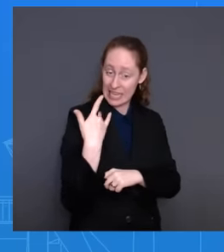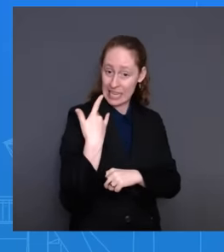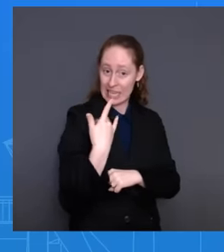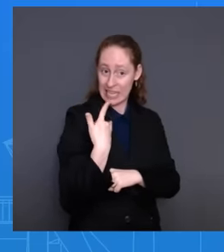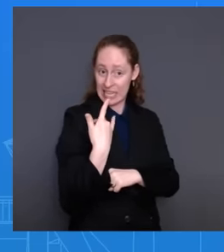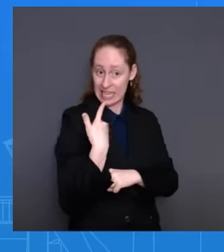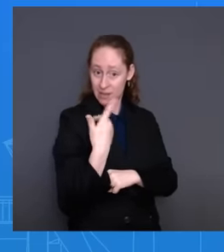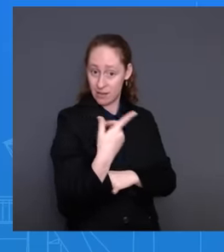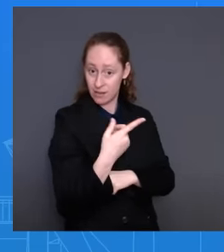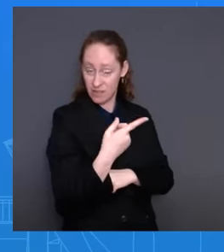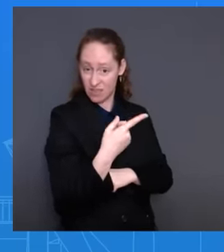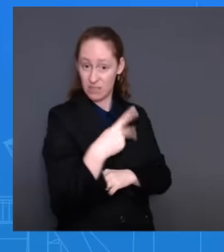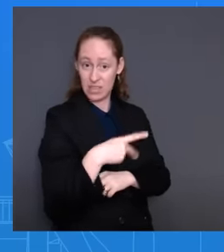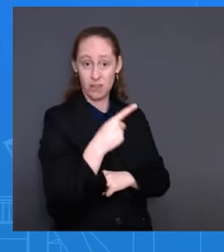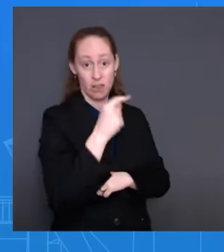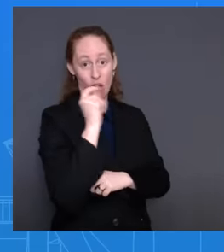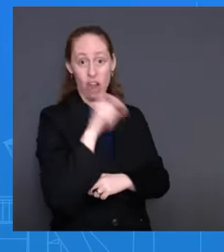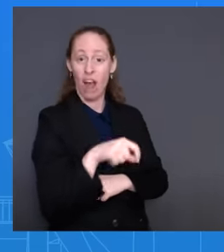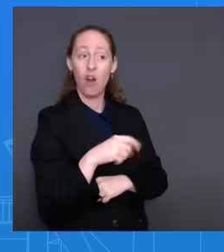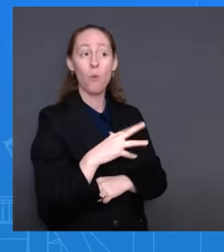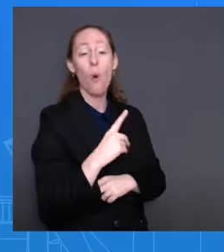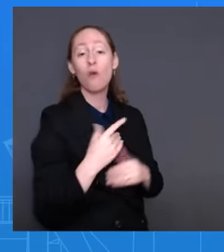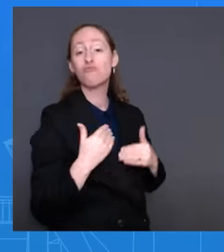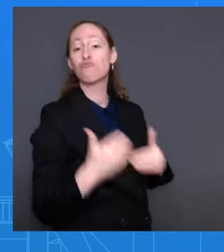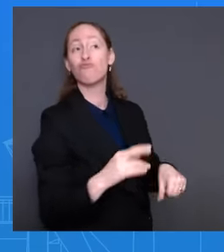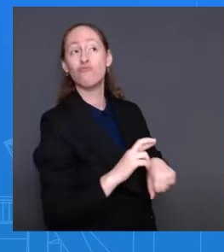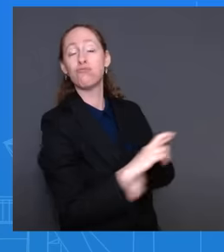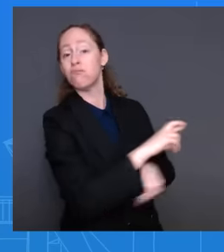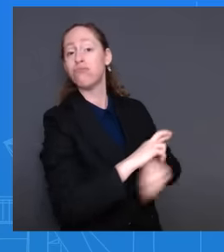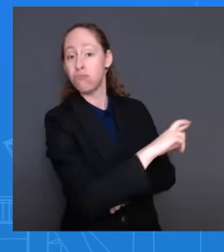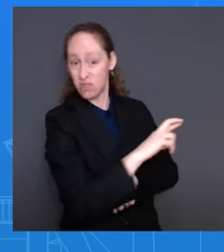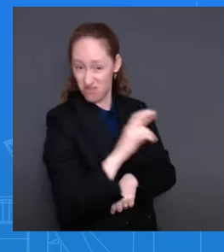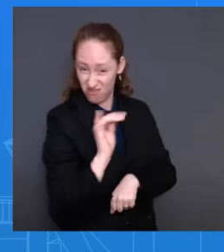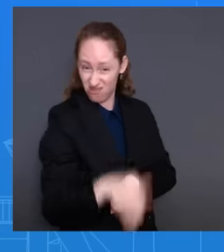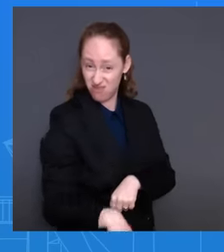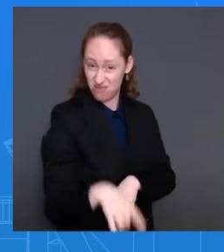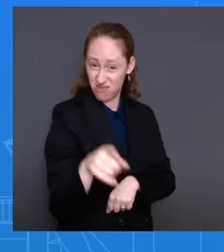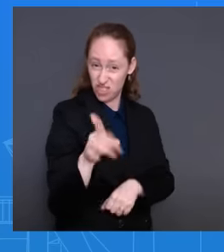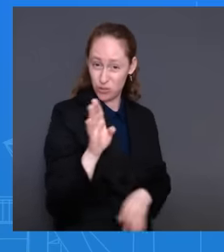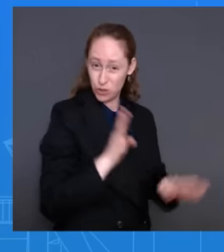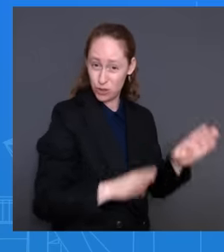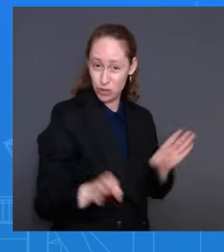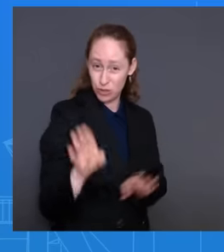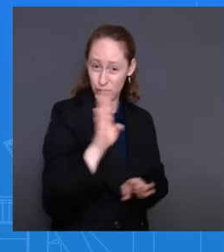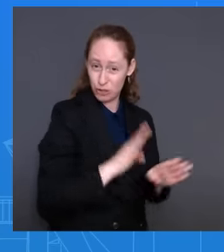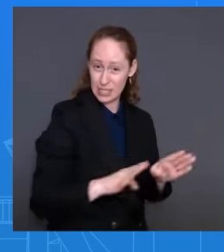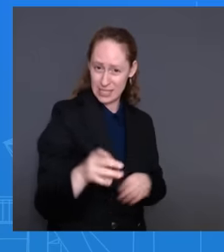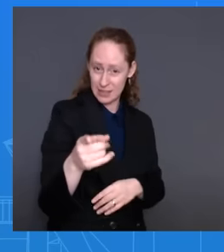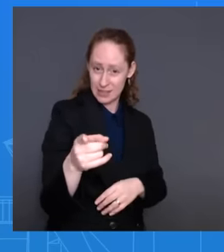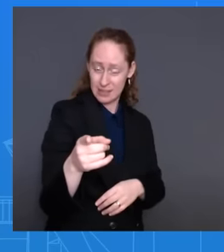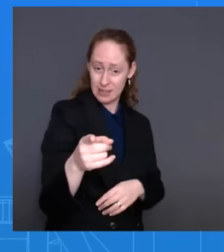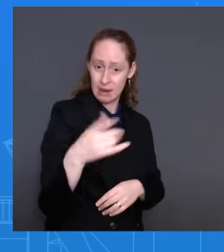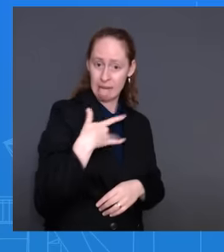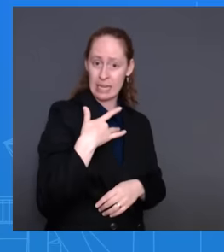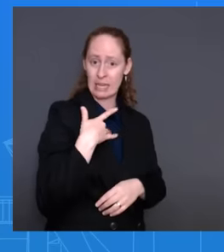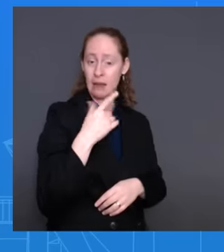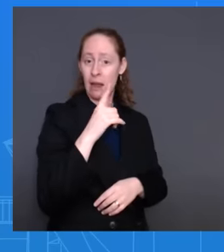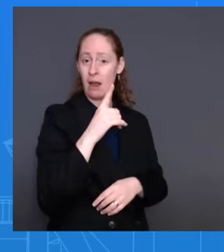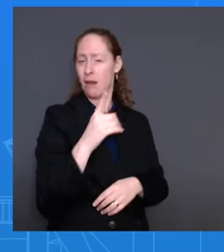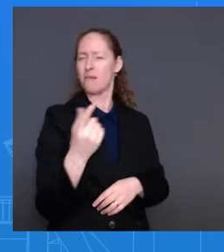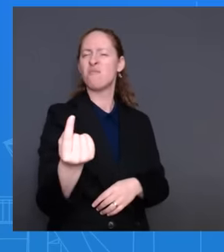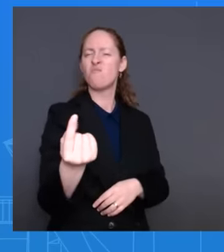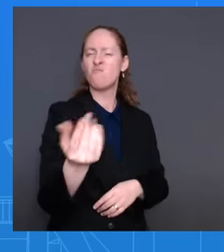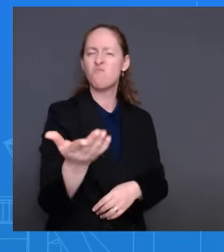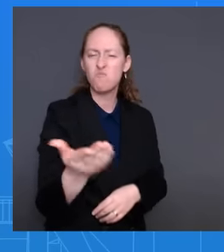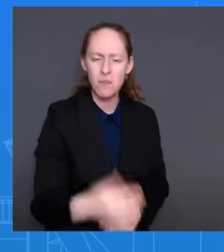those systems continue to be under consideration, so I don't have anything to preview on anything specific there. But as the president said, we won't